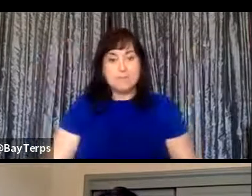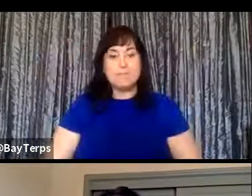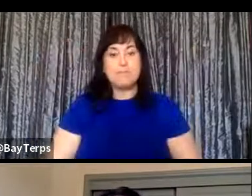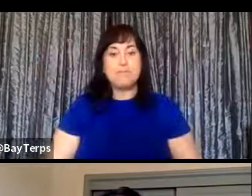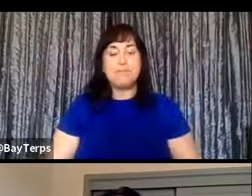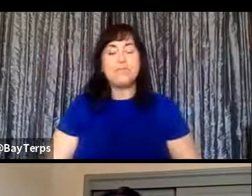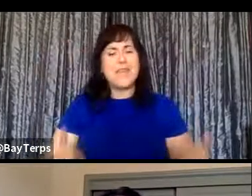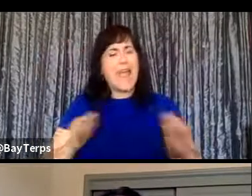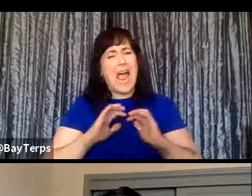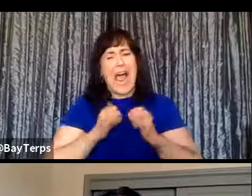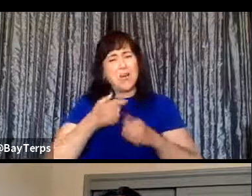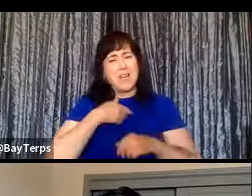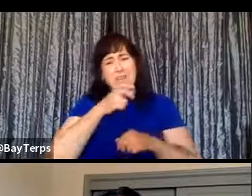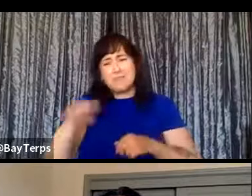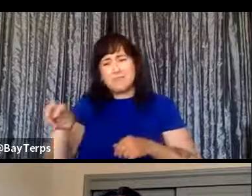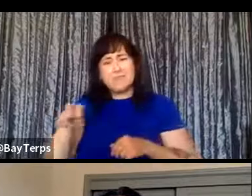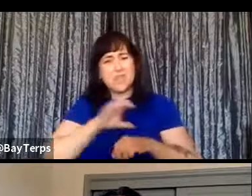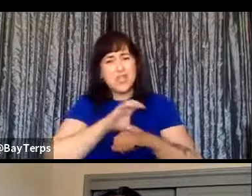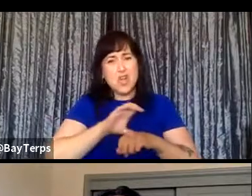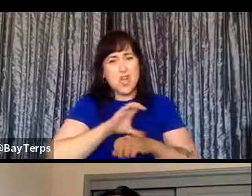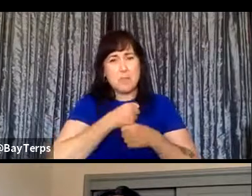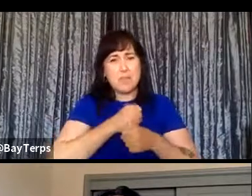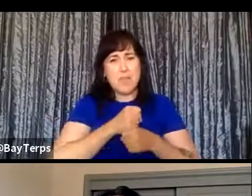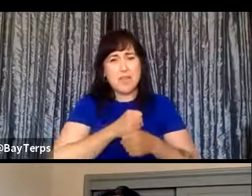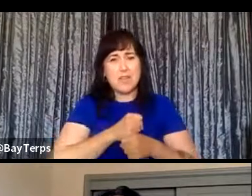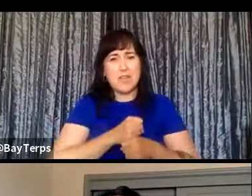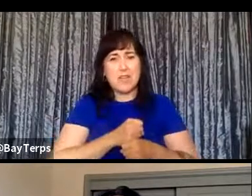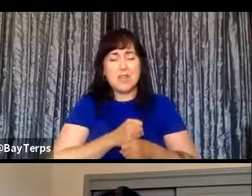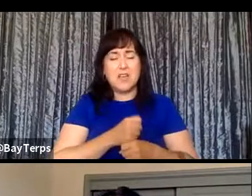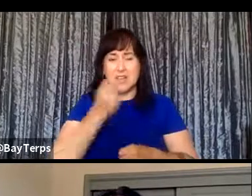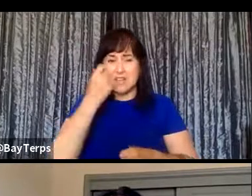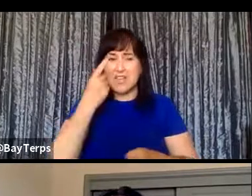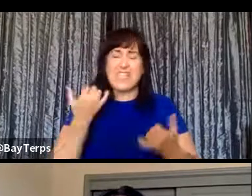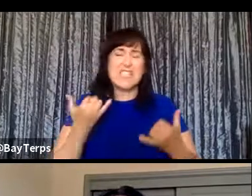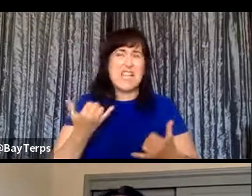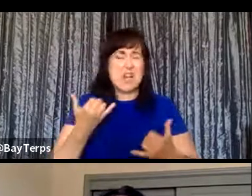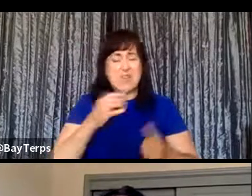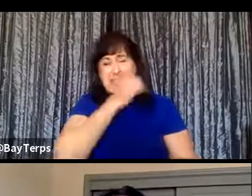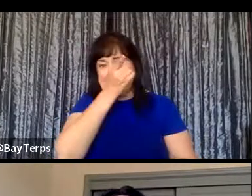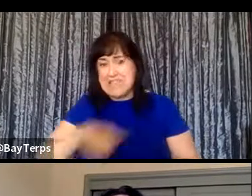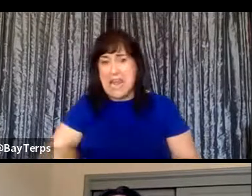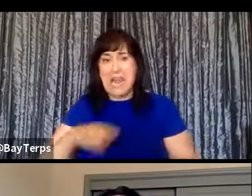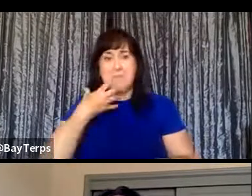How did I get into chocolate making? And it's damn hot in Jamaica, as you can tell. I got into chocolate making through